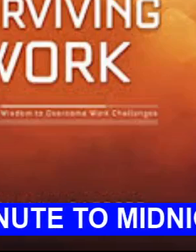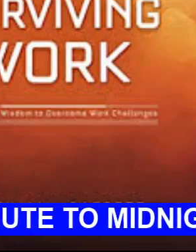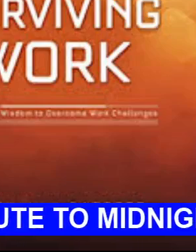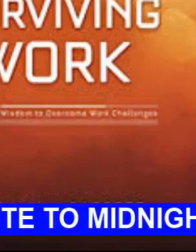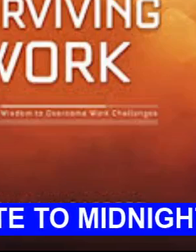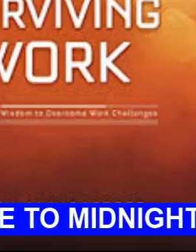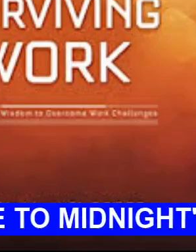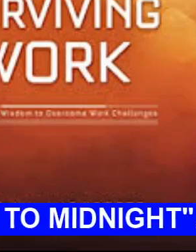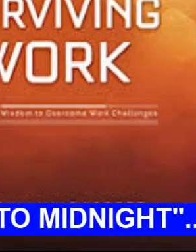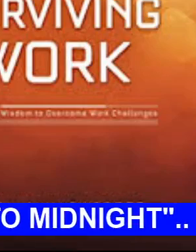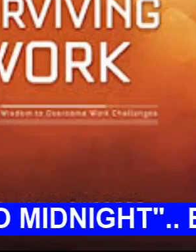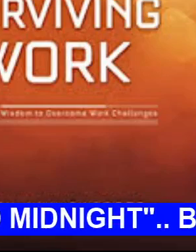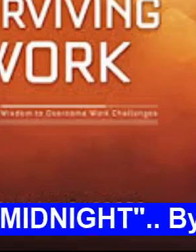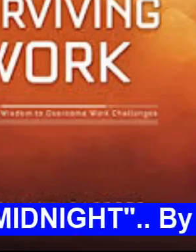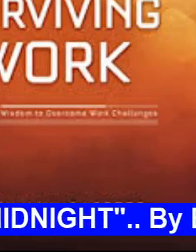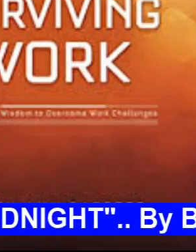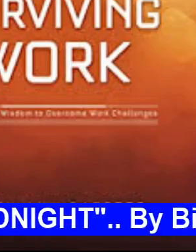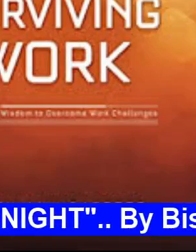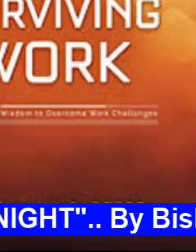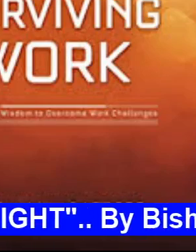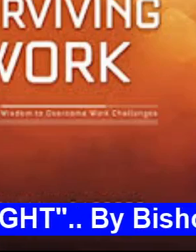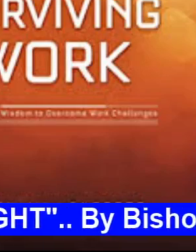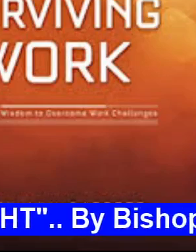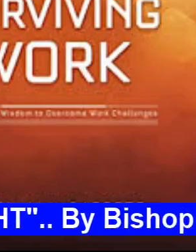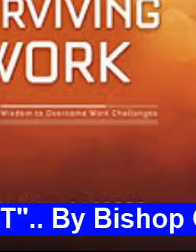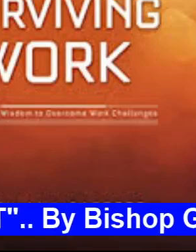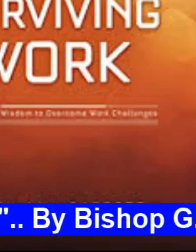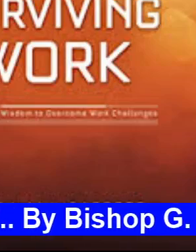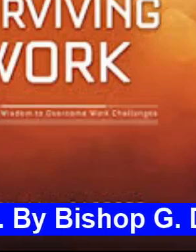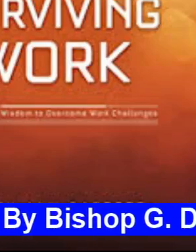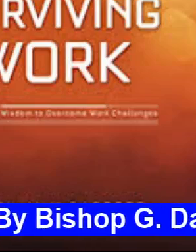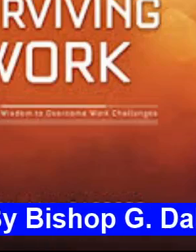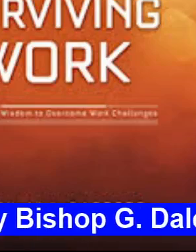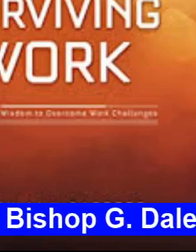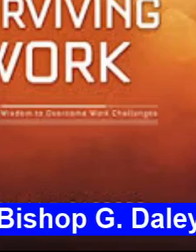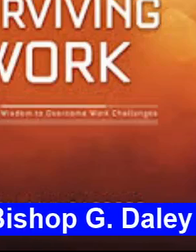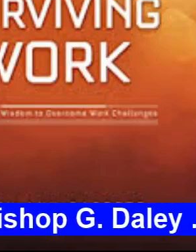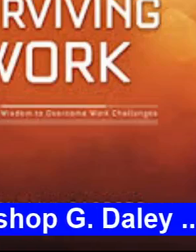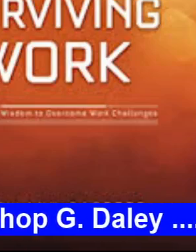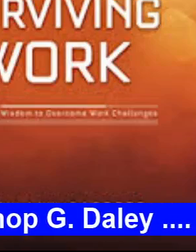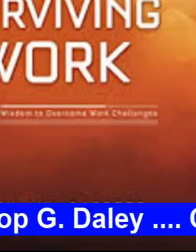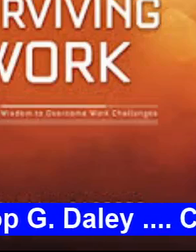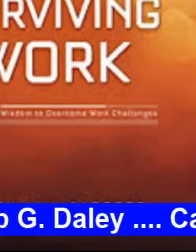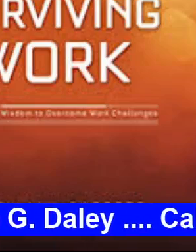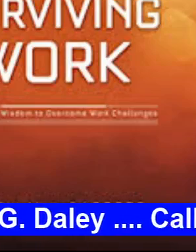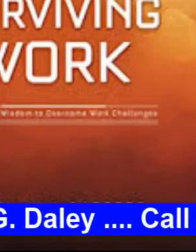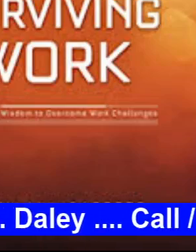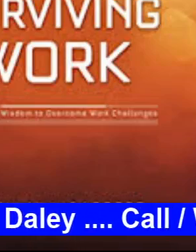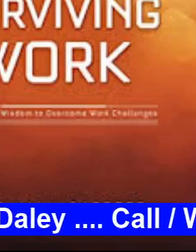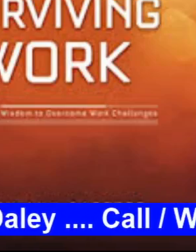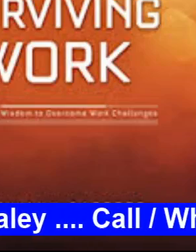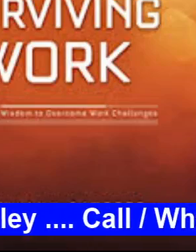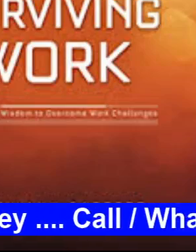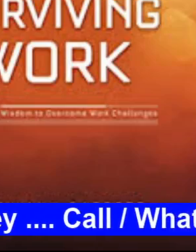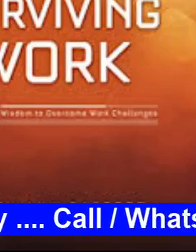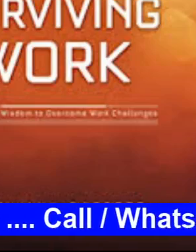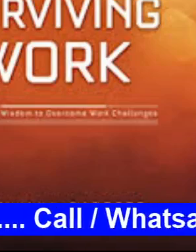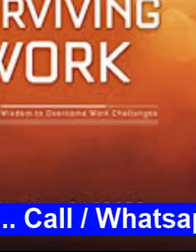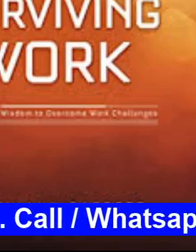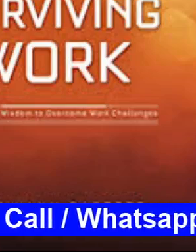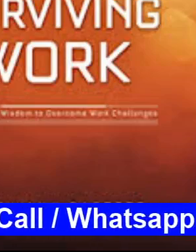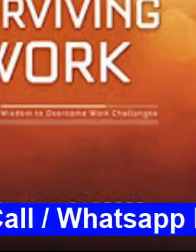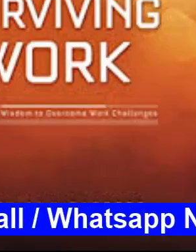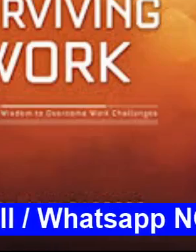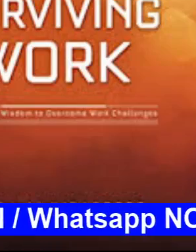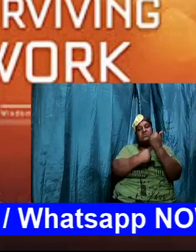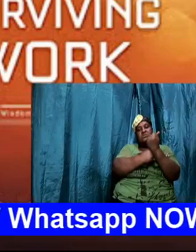a review of that book also, Surviving Work. It is important in that it assists the placement